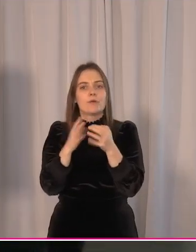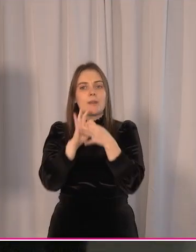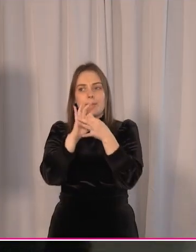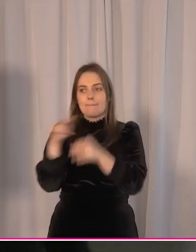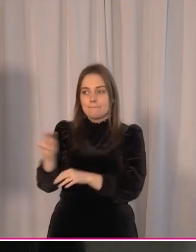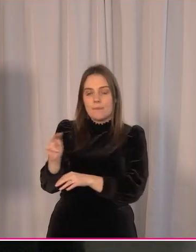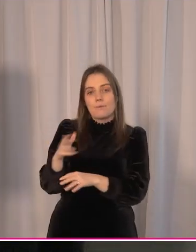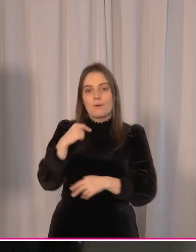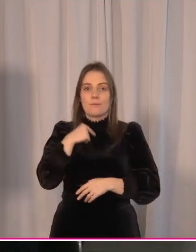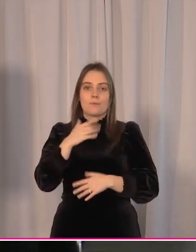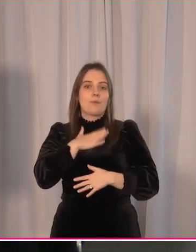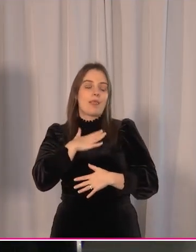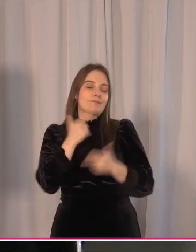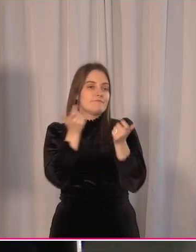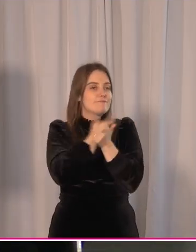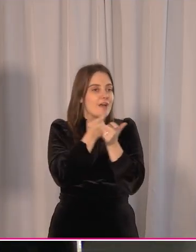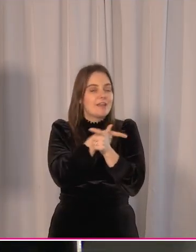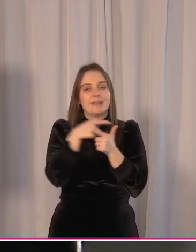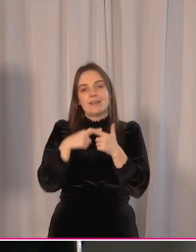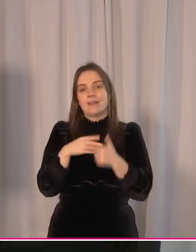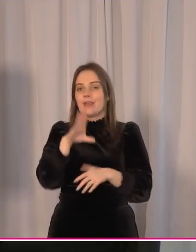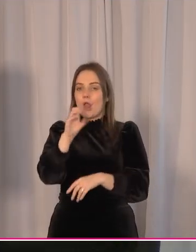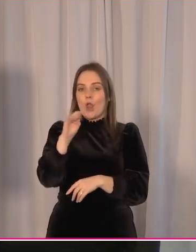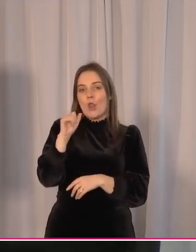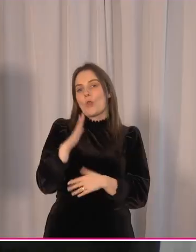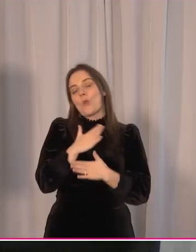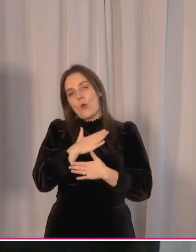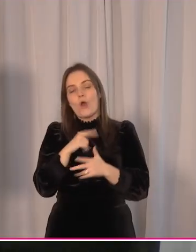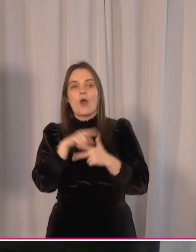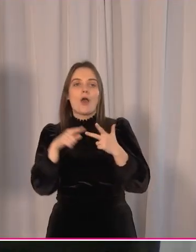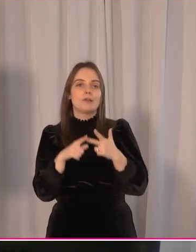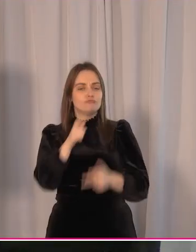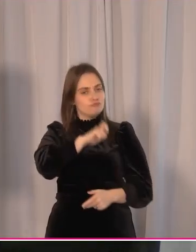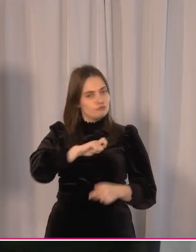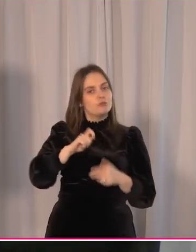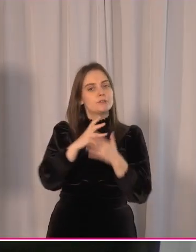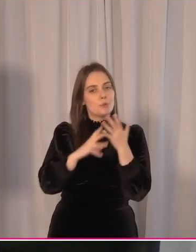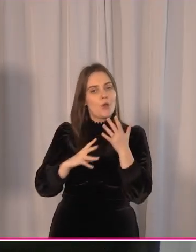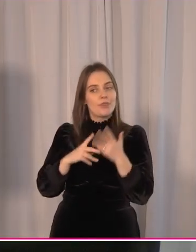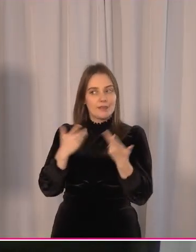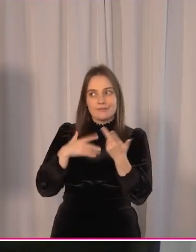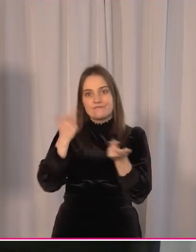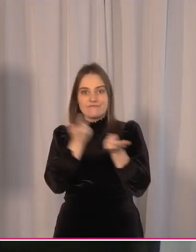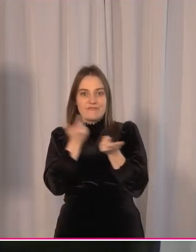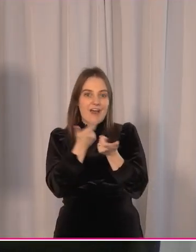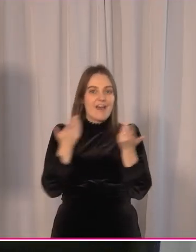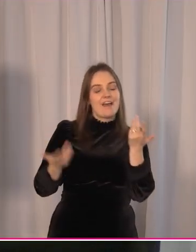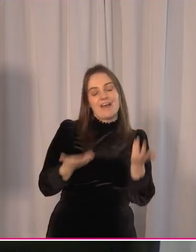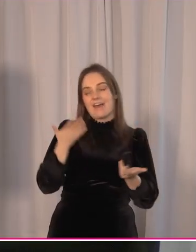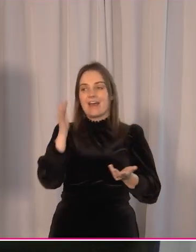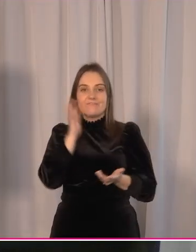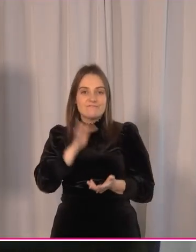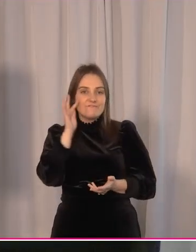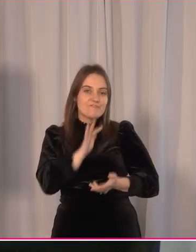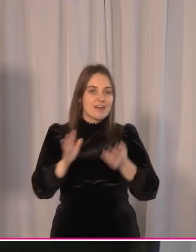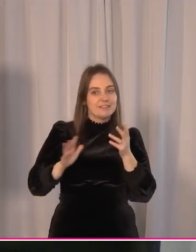said, well, we like someone who's funny, someone who's loyal, who's trustworthy, who, you know, is up for a bit of a laugh, will be fun to